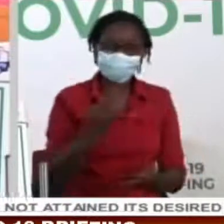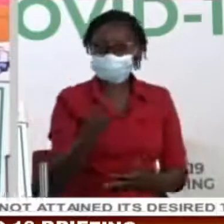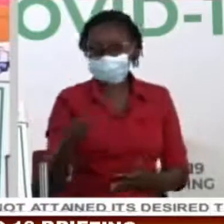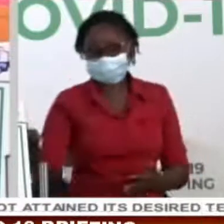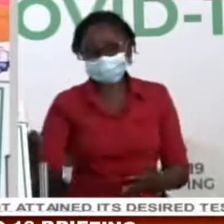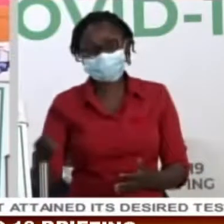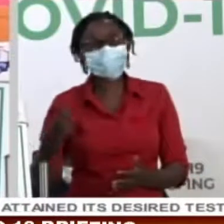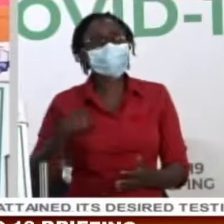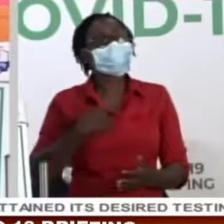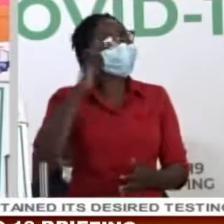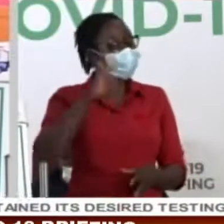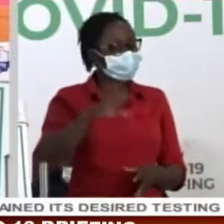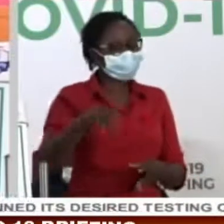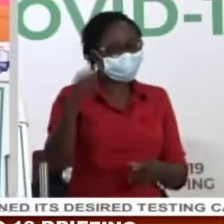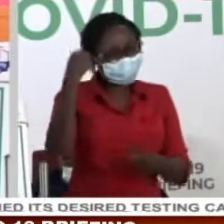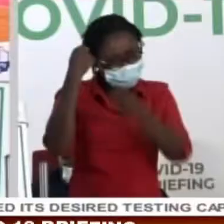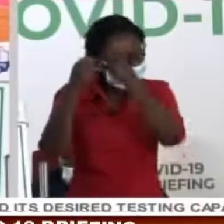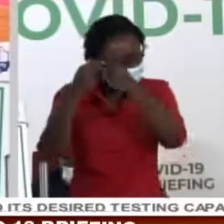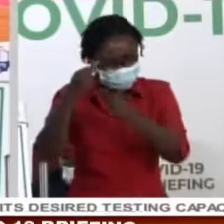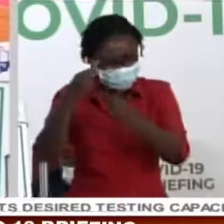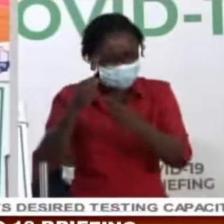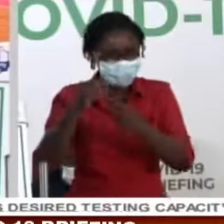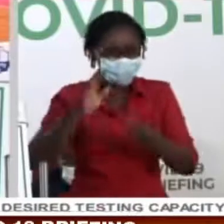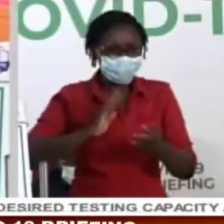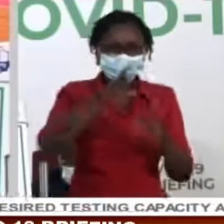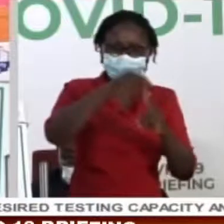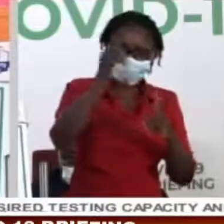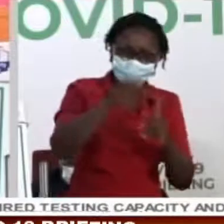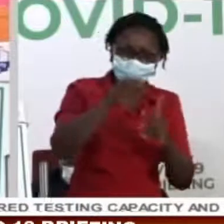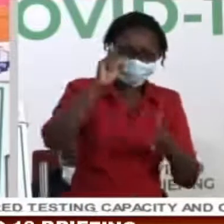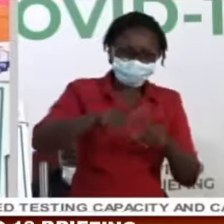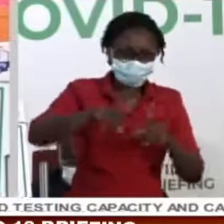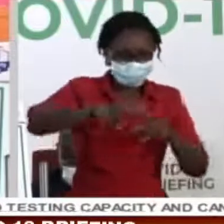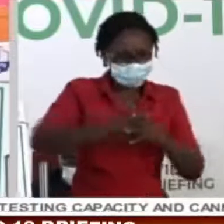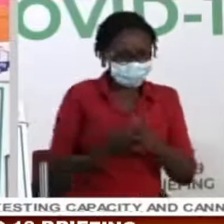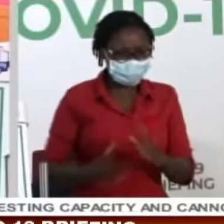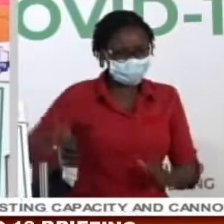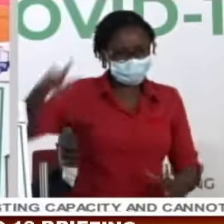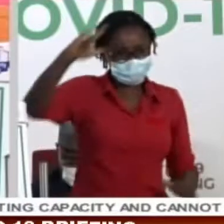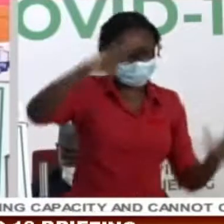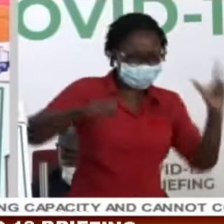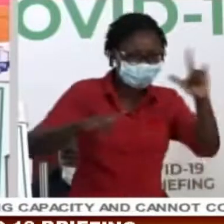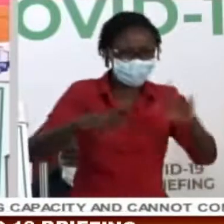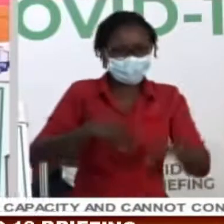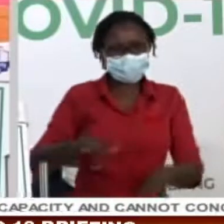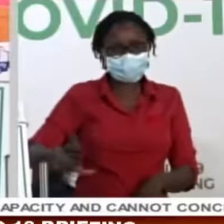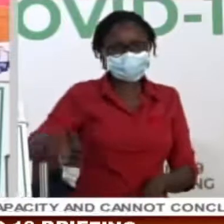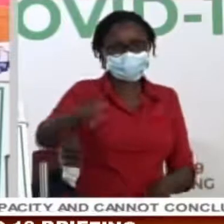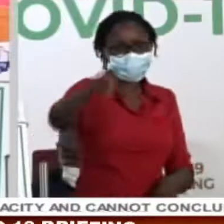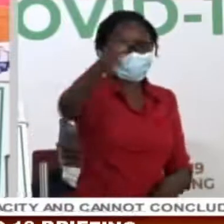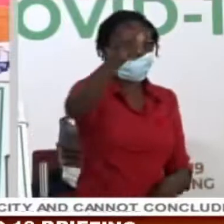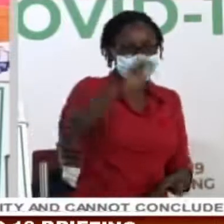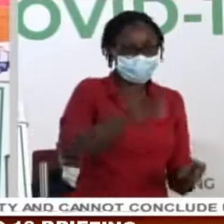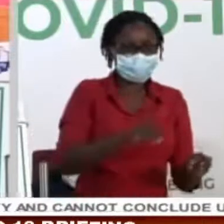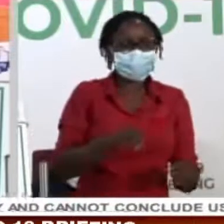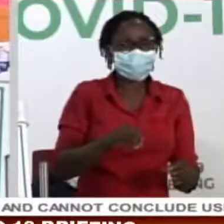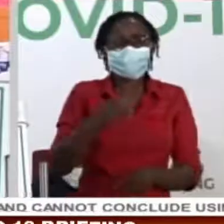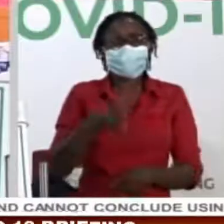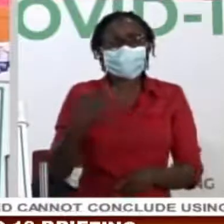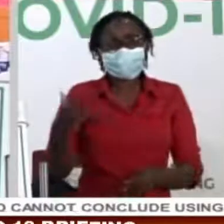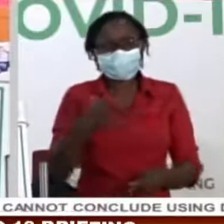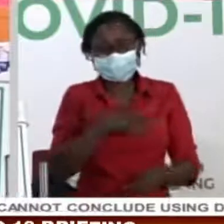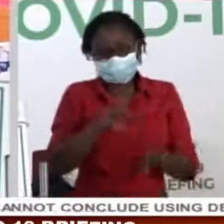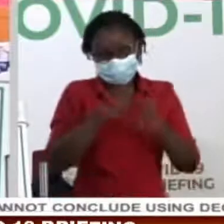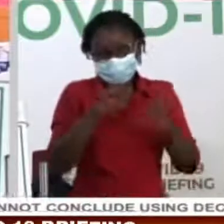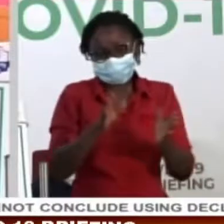consider options for resuming flights and travel operations or opening schools and